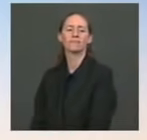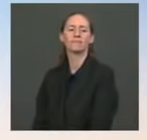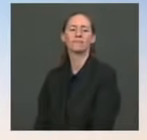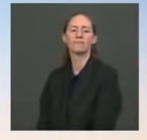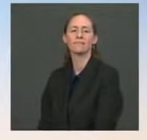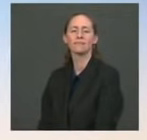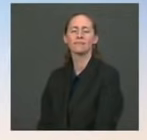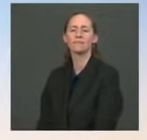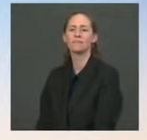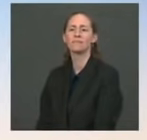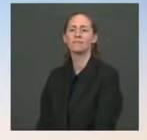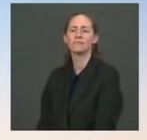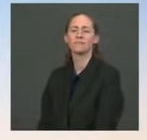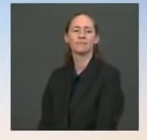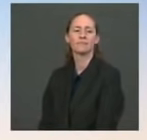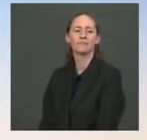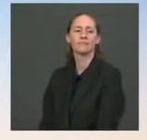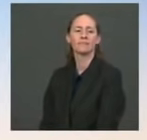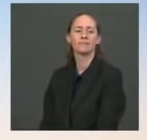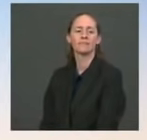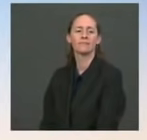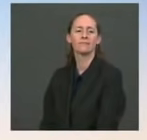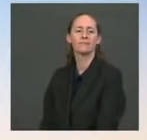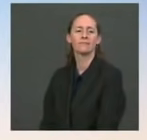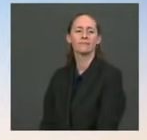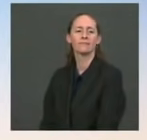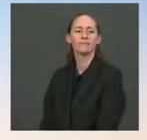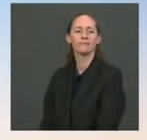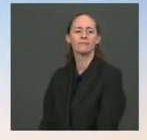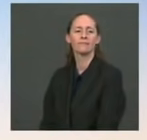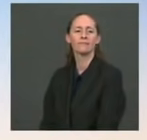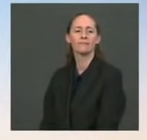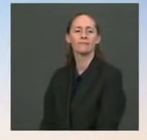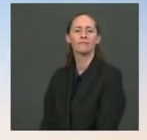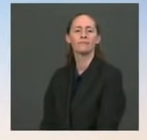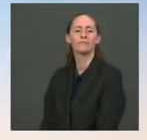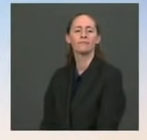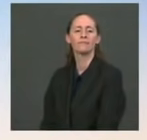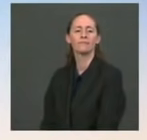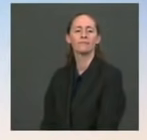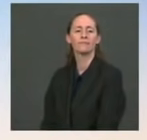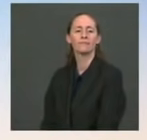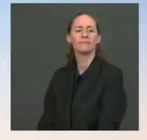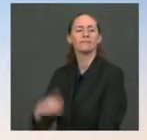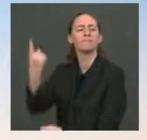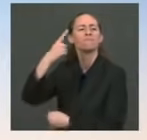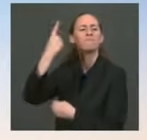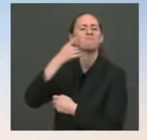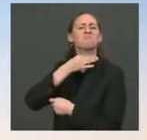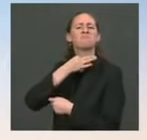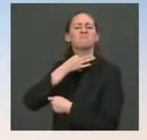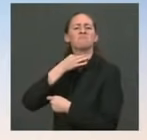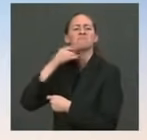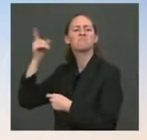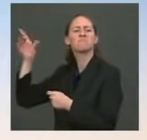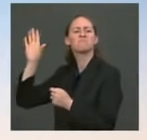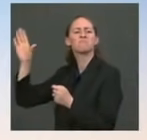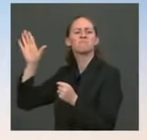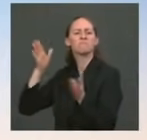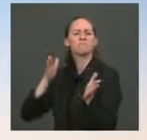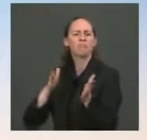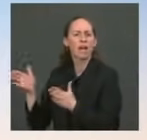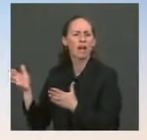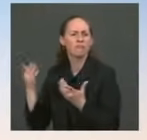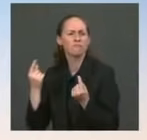Can you tell the president what's his approach at this point in time with his domestic agenda? And the reason I ask that is because there have been moments, particularly with COVID relief, where he